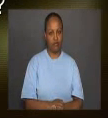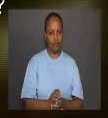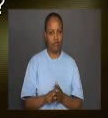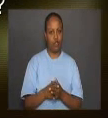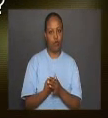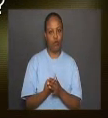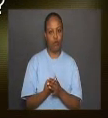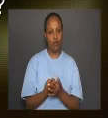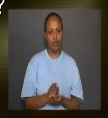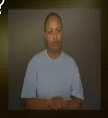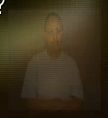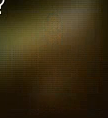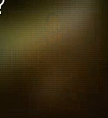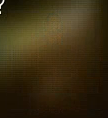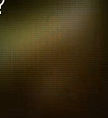Begin.